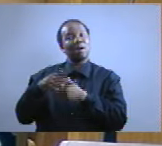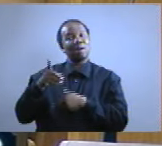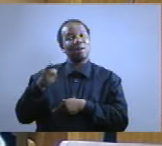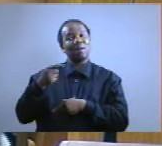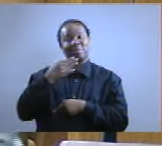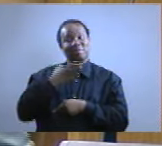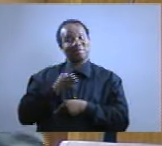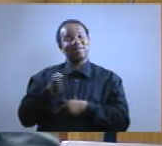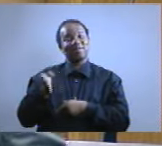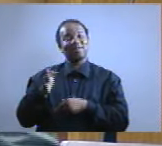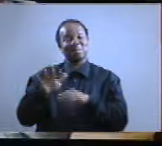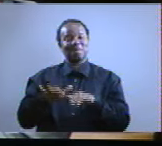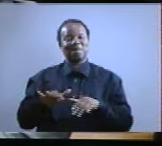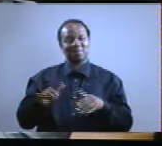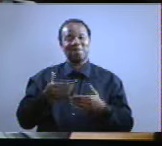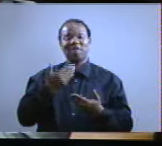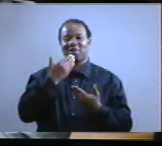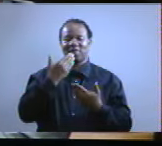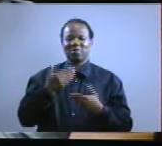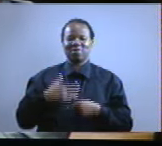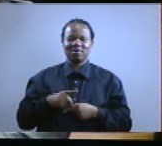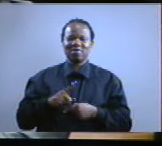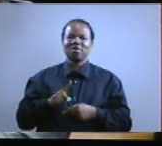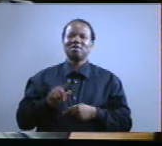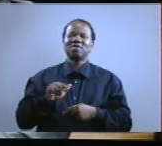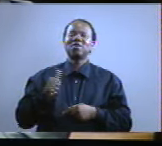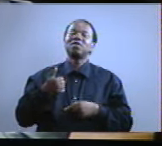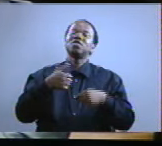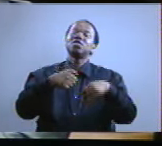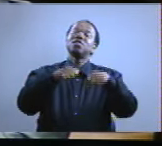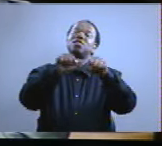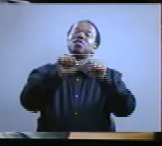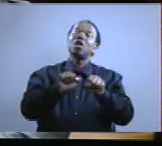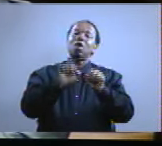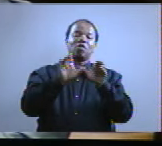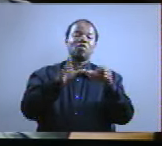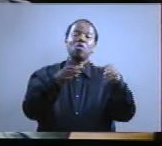House. Thank you very much. The chairperson of the committees.